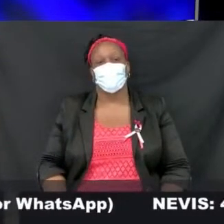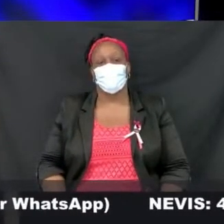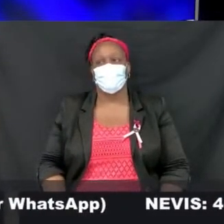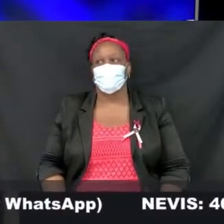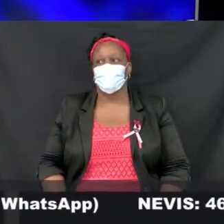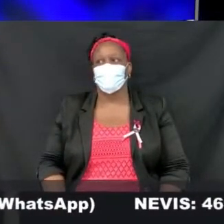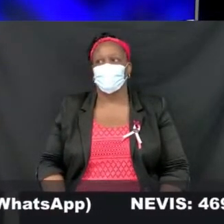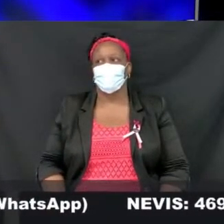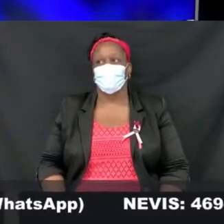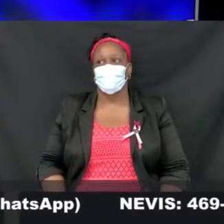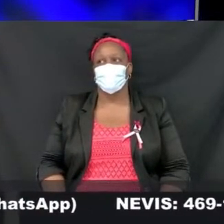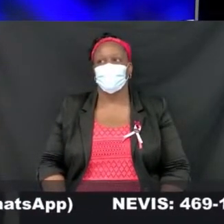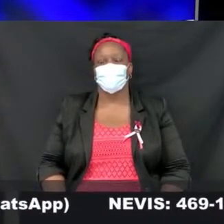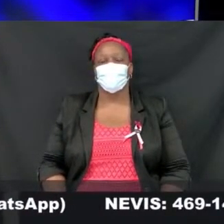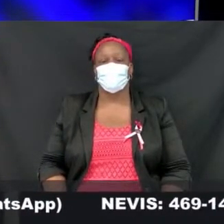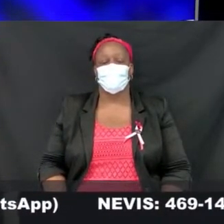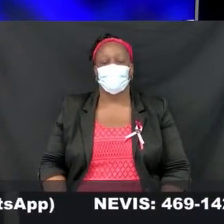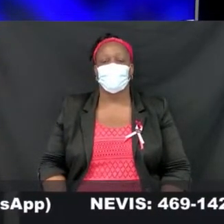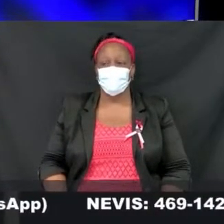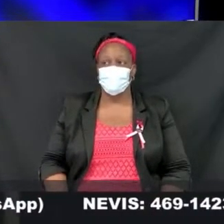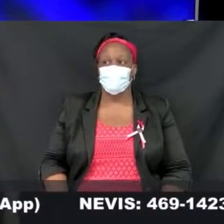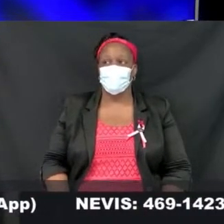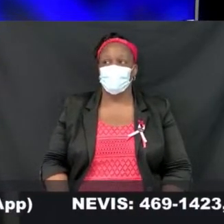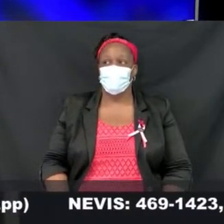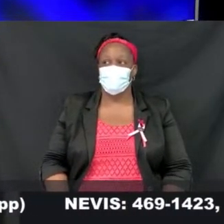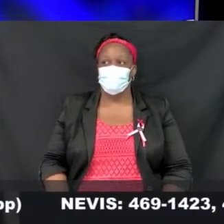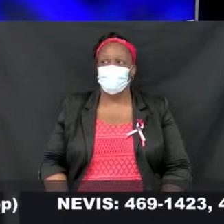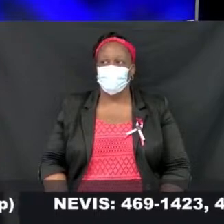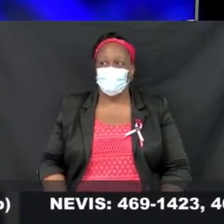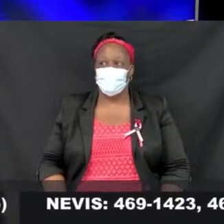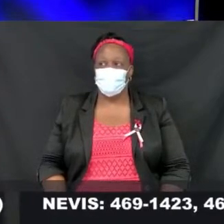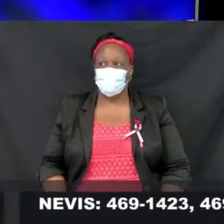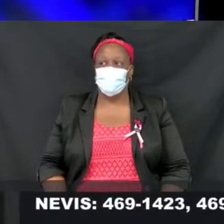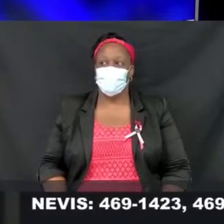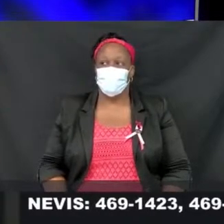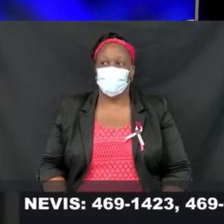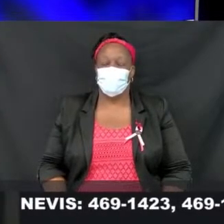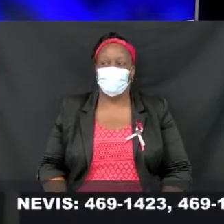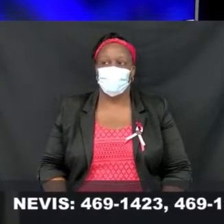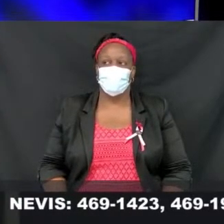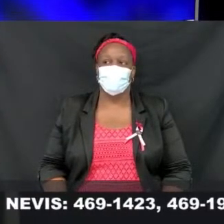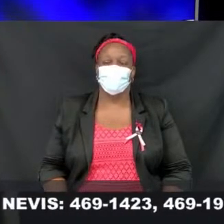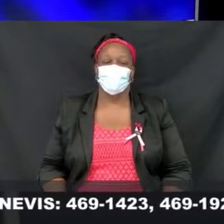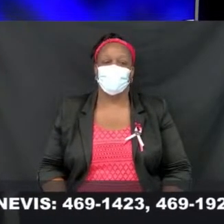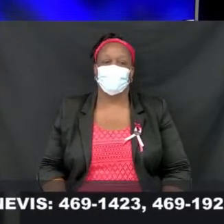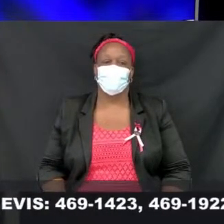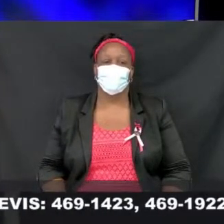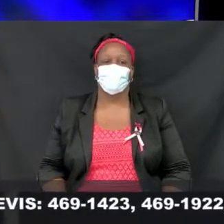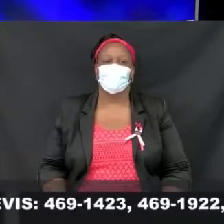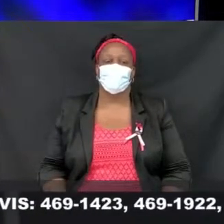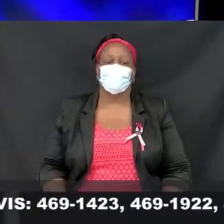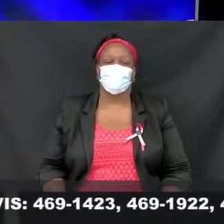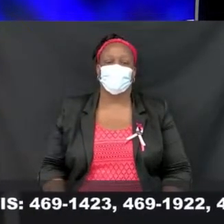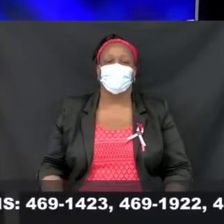Surgeon, the surgeon, and he has done a lot of surgeries here too.